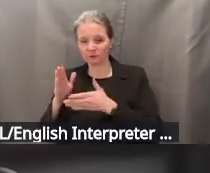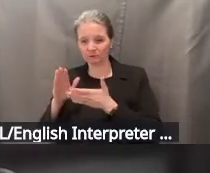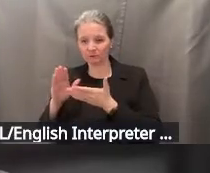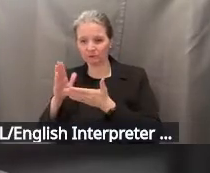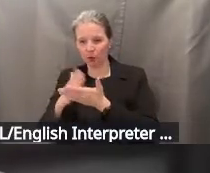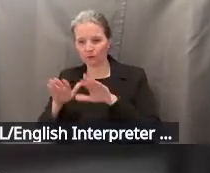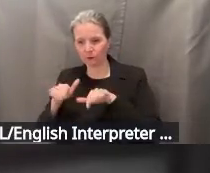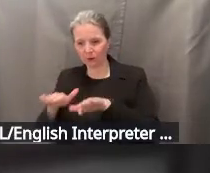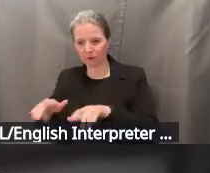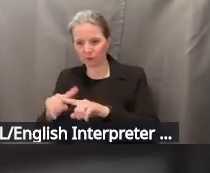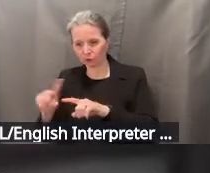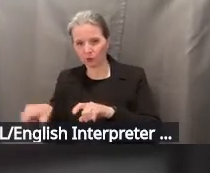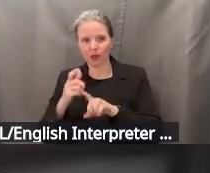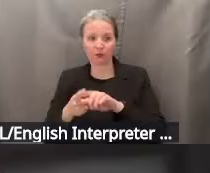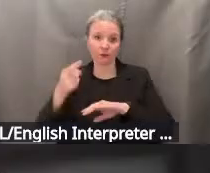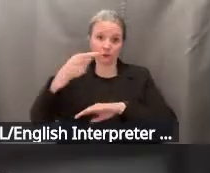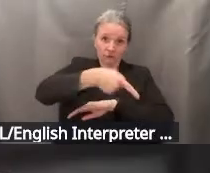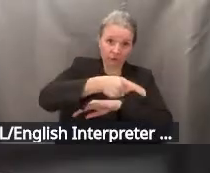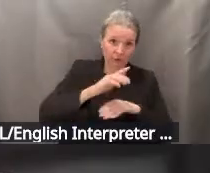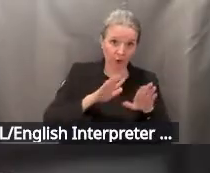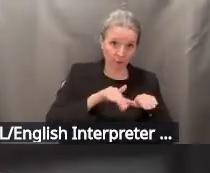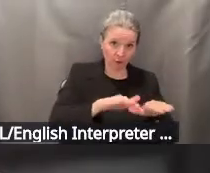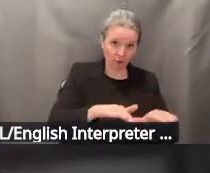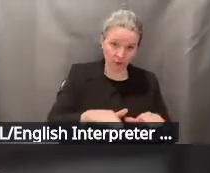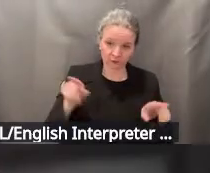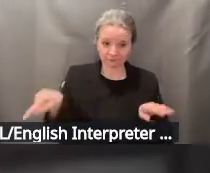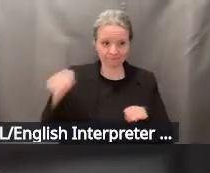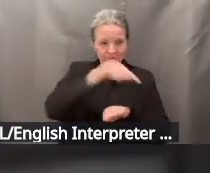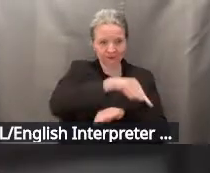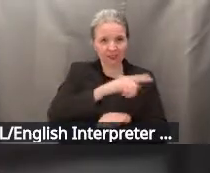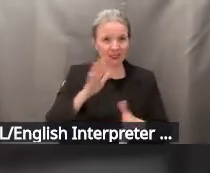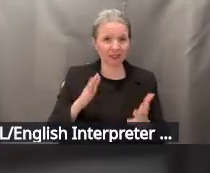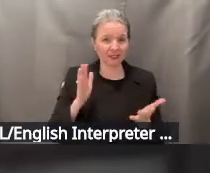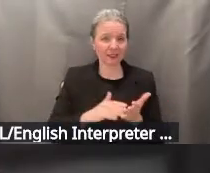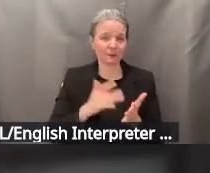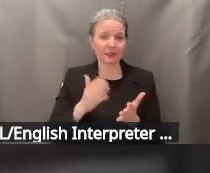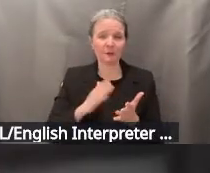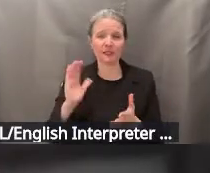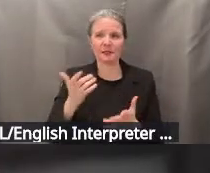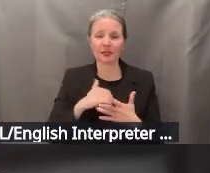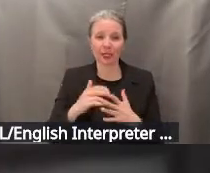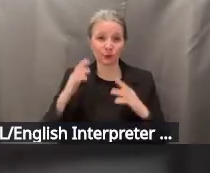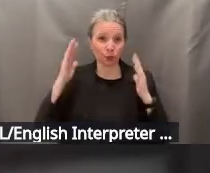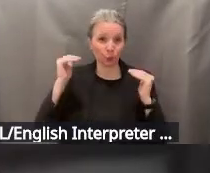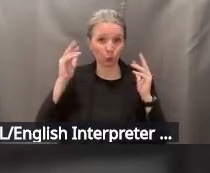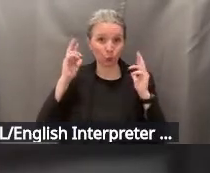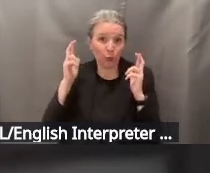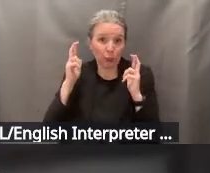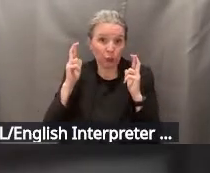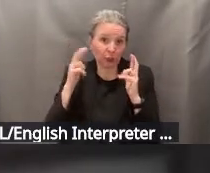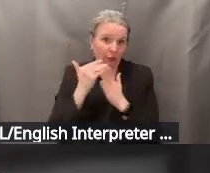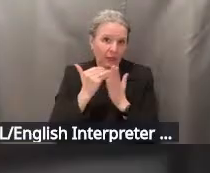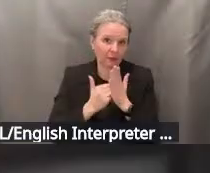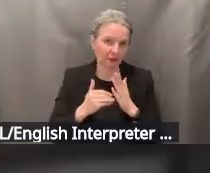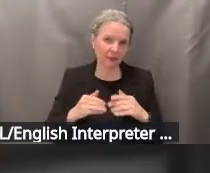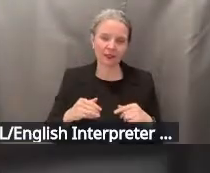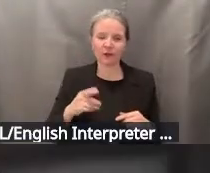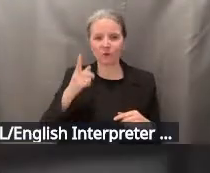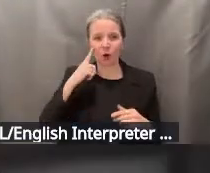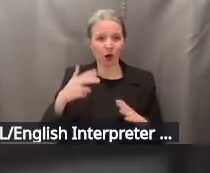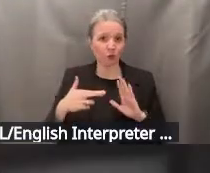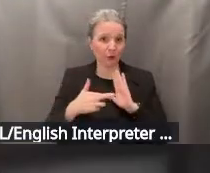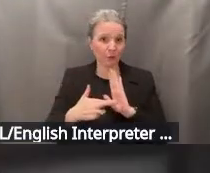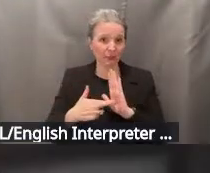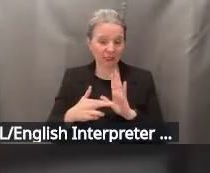And it sometimes seemed like, you know, it was a wish list, you know, for representing